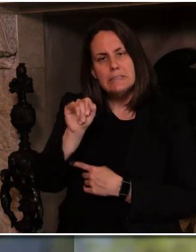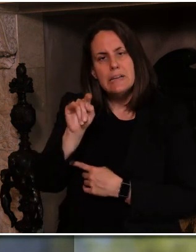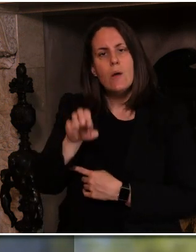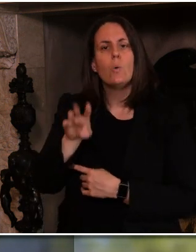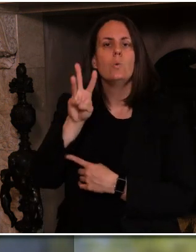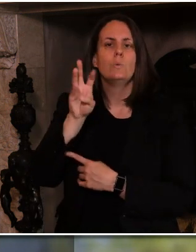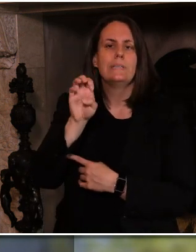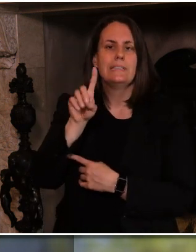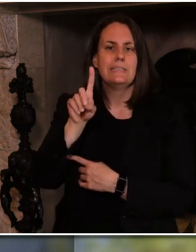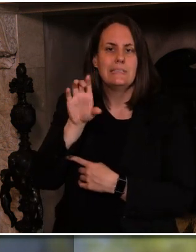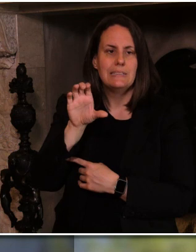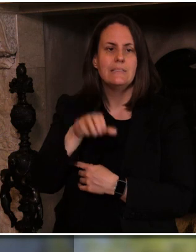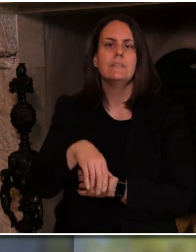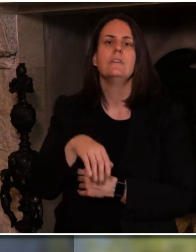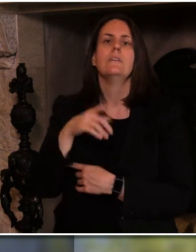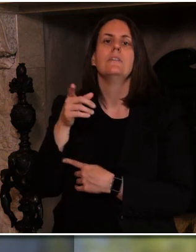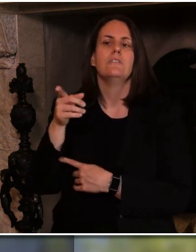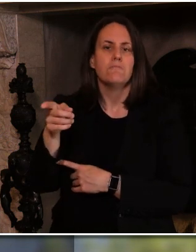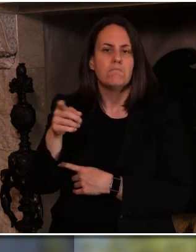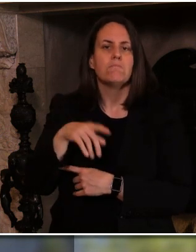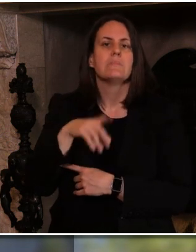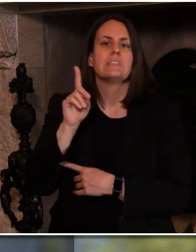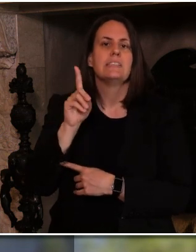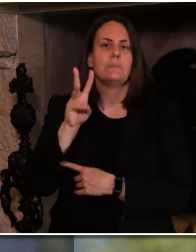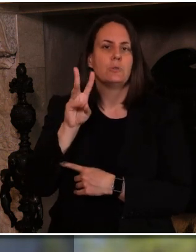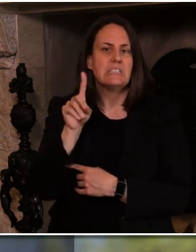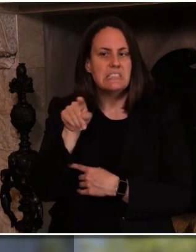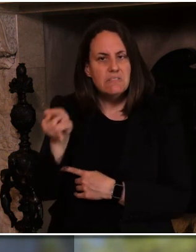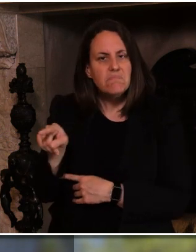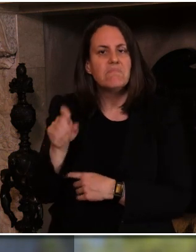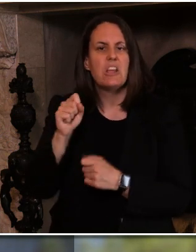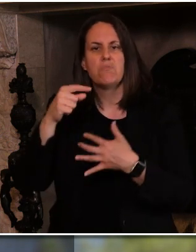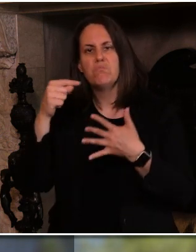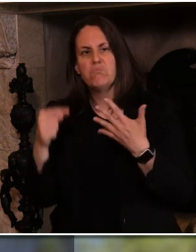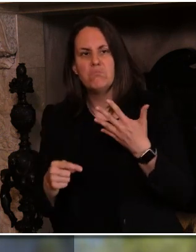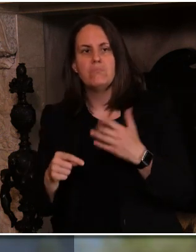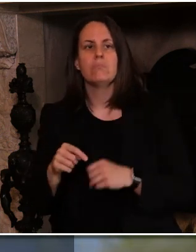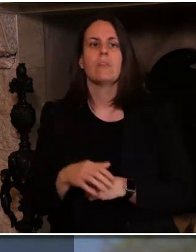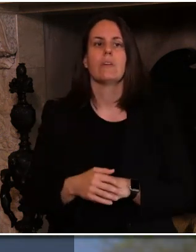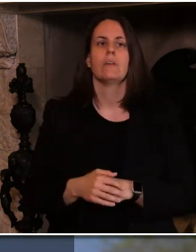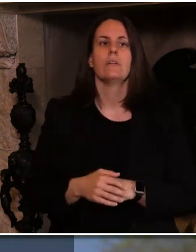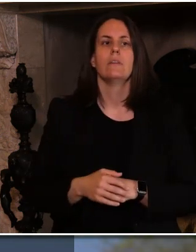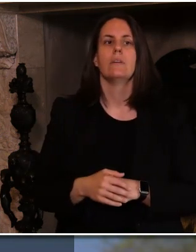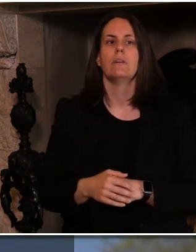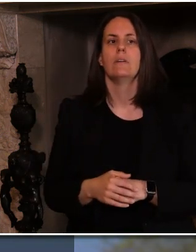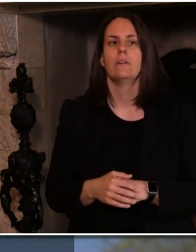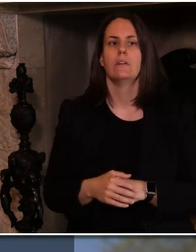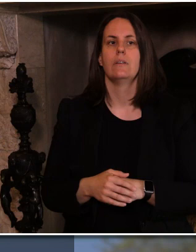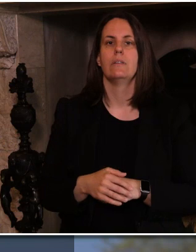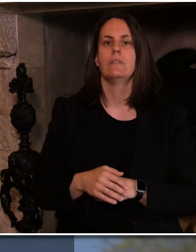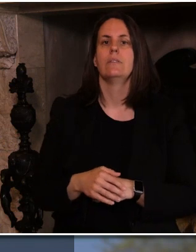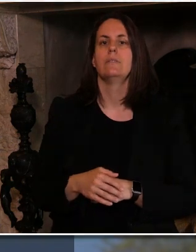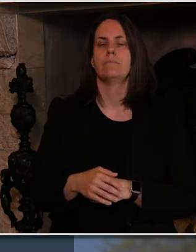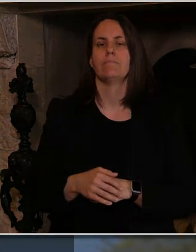Department of Workforce Development, and Wisconsin Economic Development Corporation. Thank you and have a good afternoon.